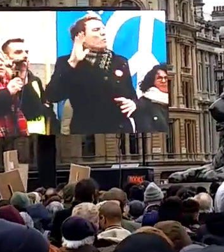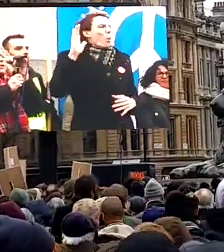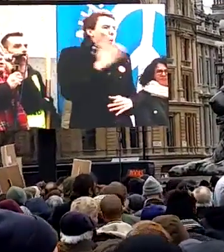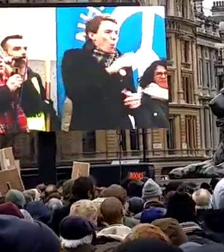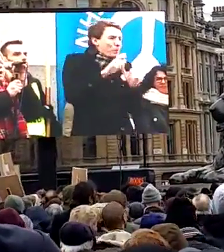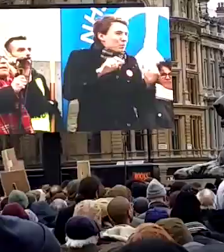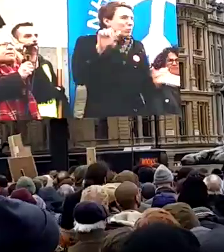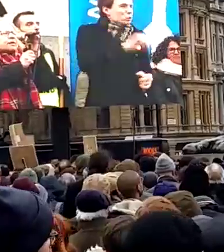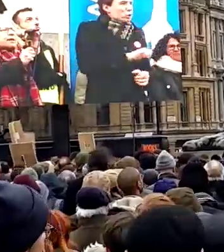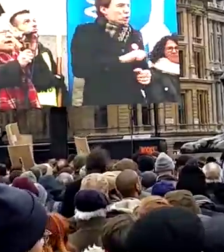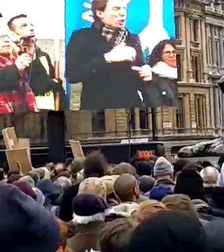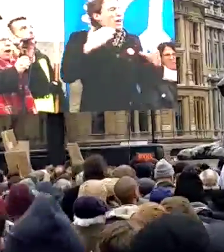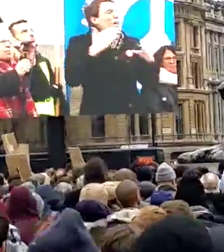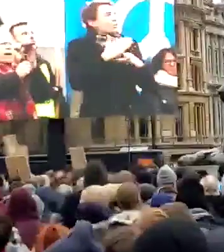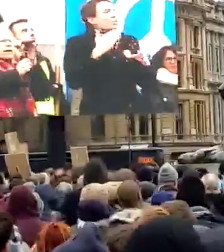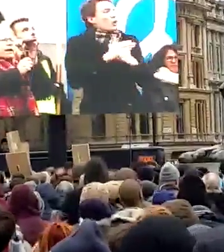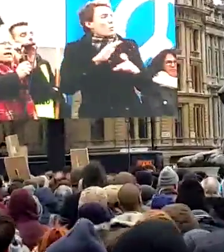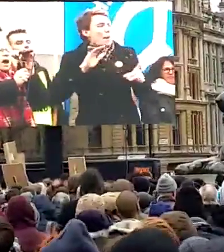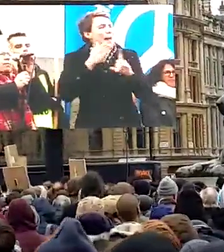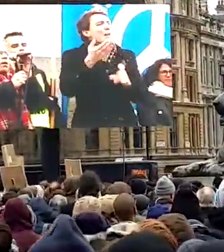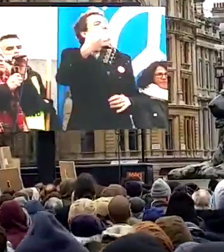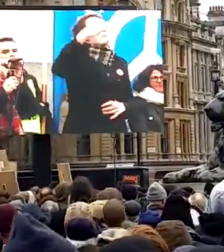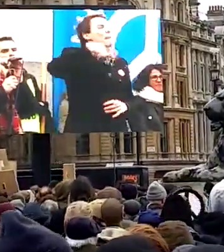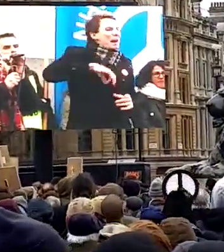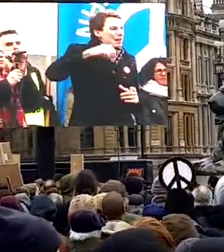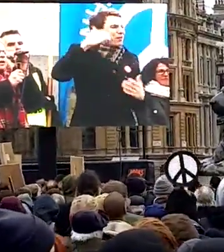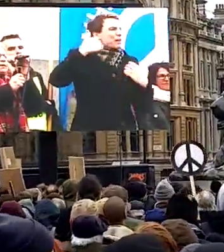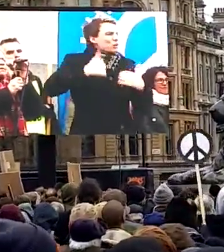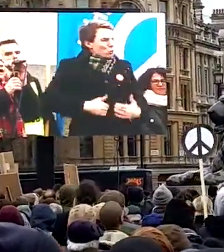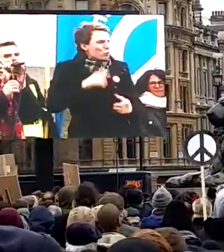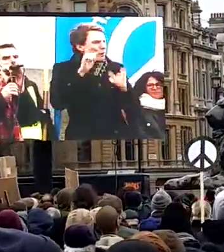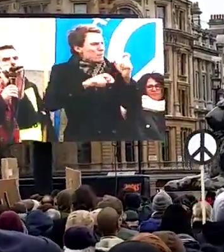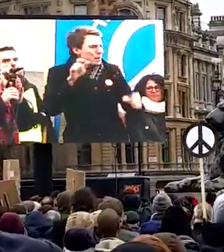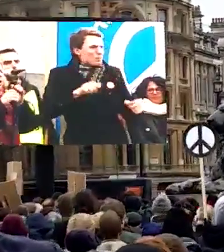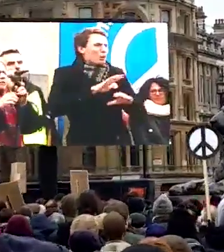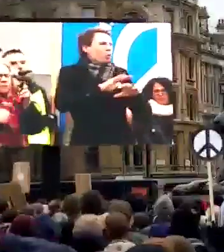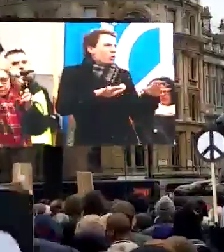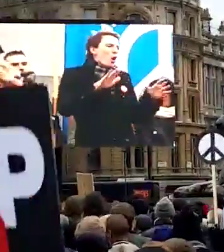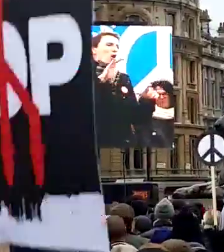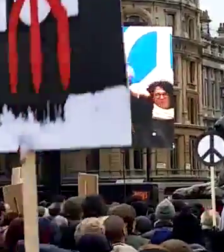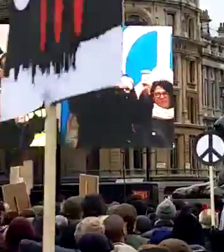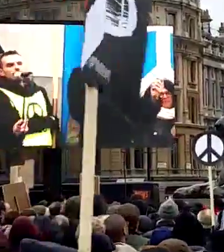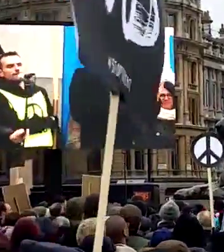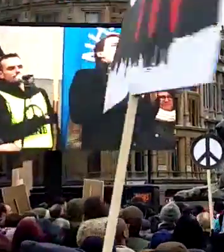Which will benefit humanity, not make it a more dangerous place.